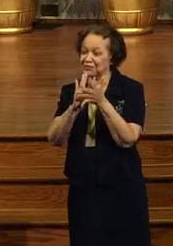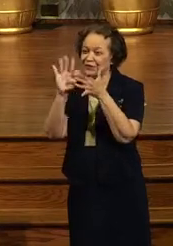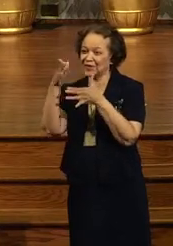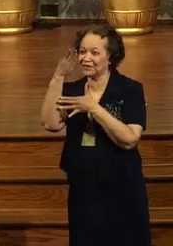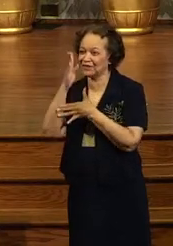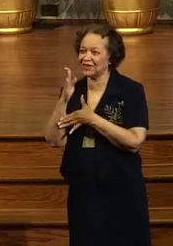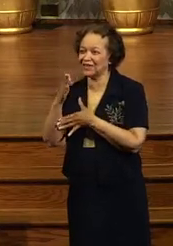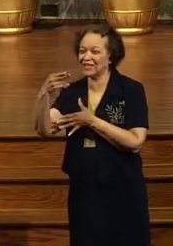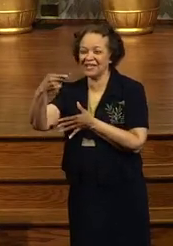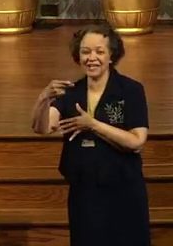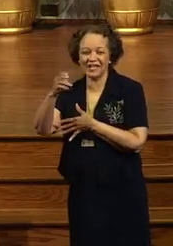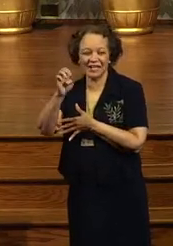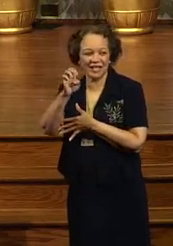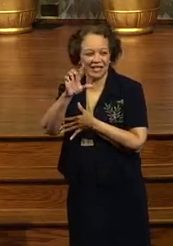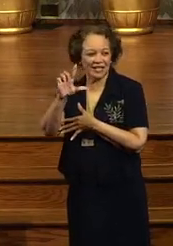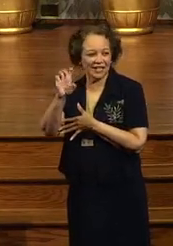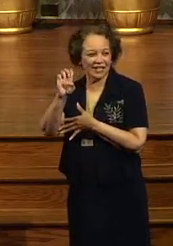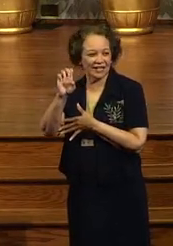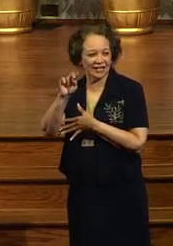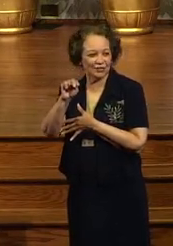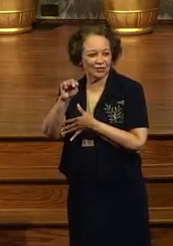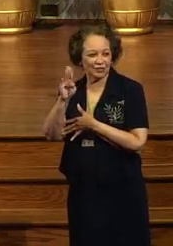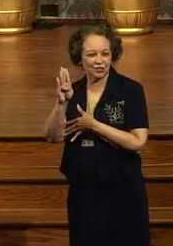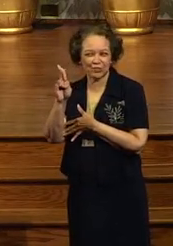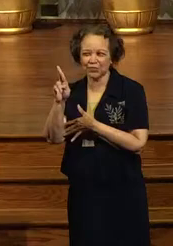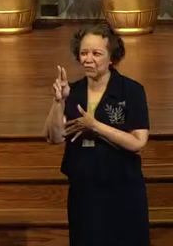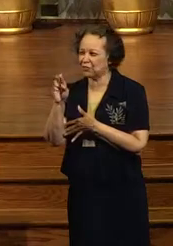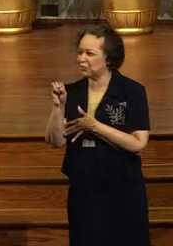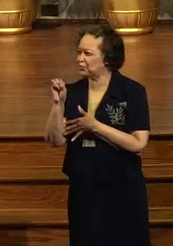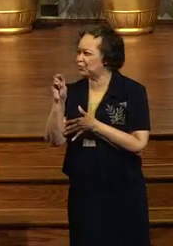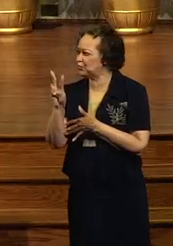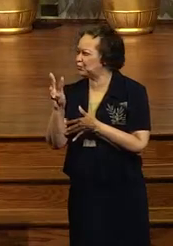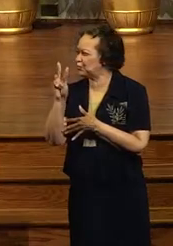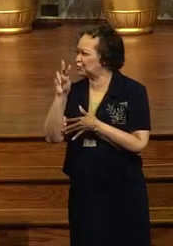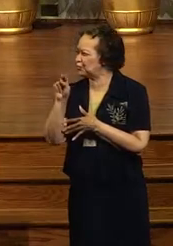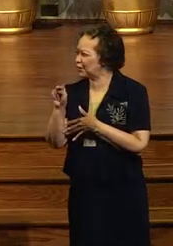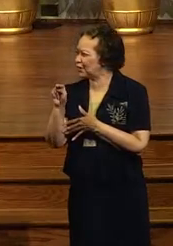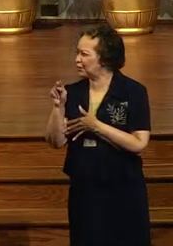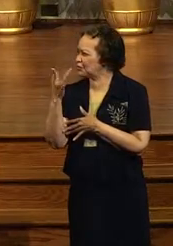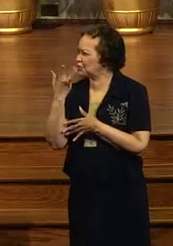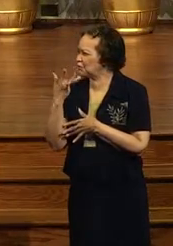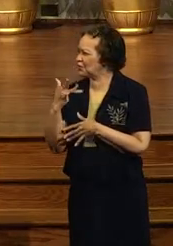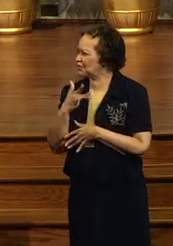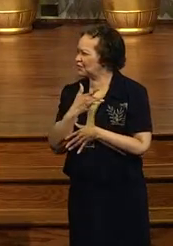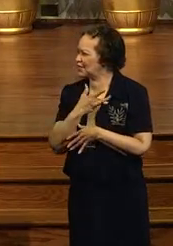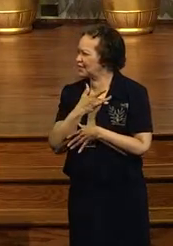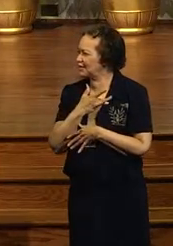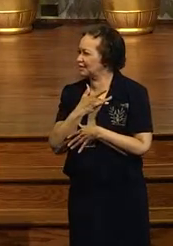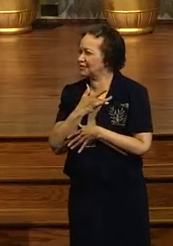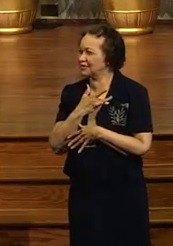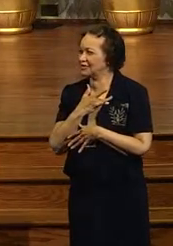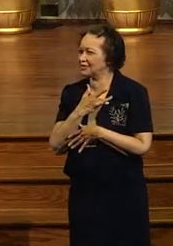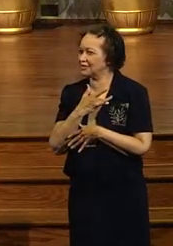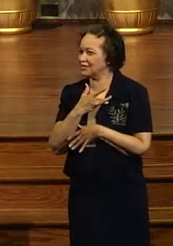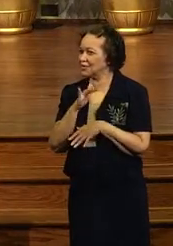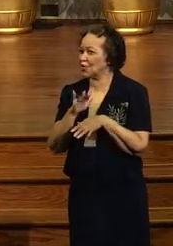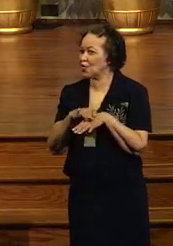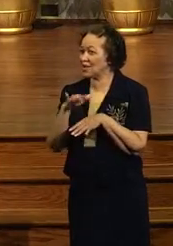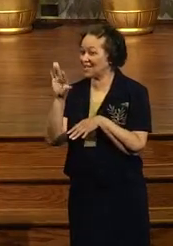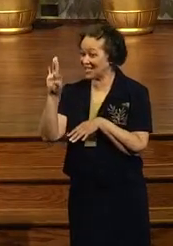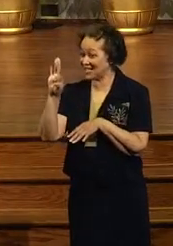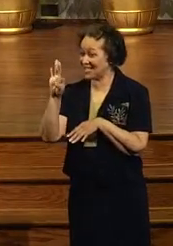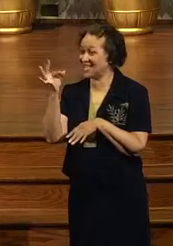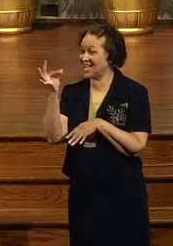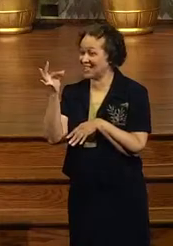Helen Brown, where is she? Is she here? Please stand, please stand. She celebrated her birthday on the 9th. Come